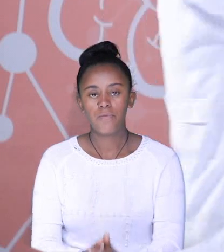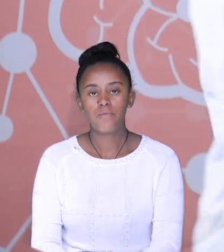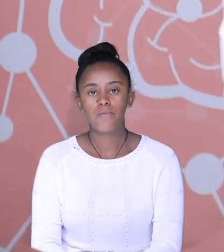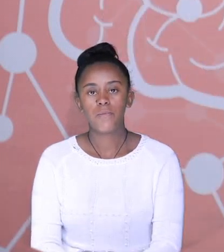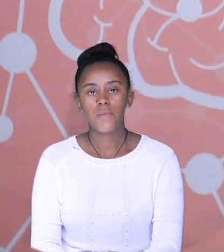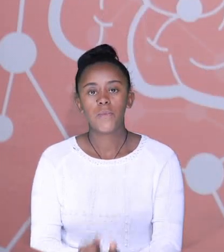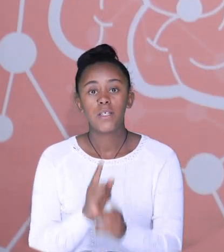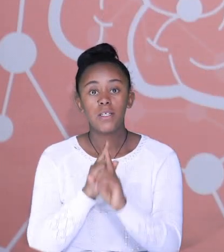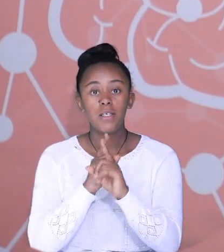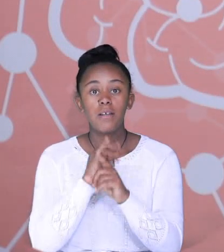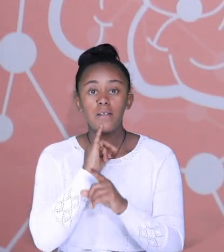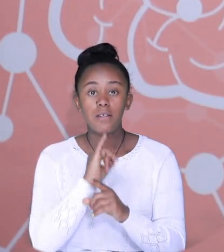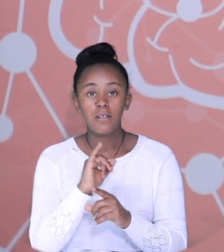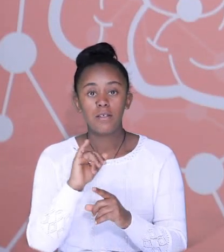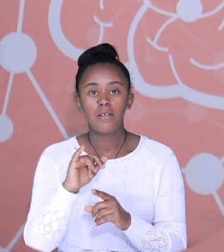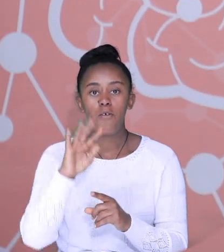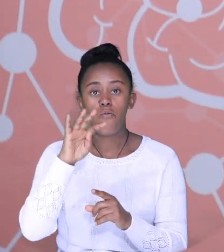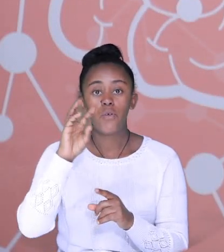The answer is